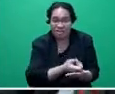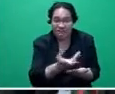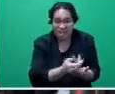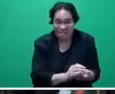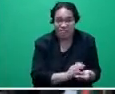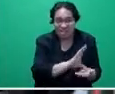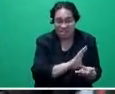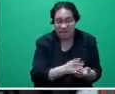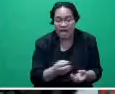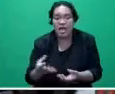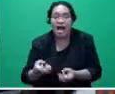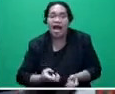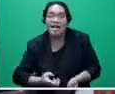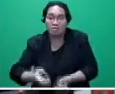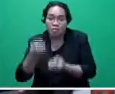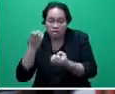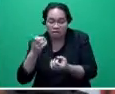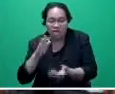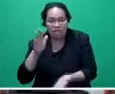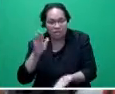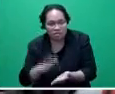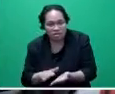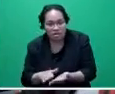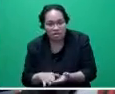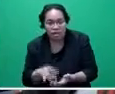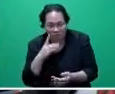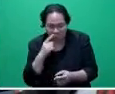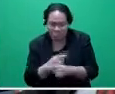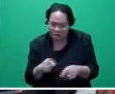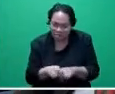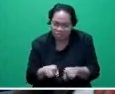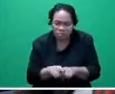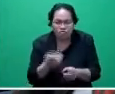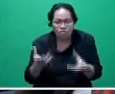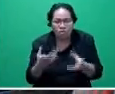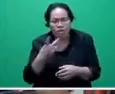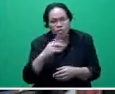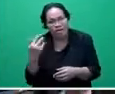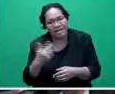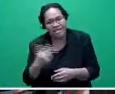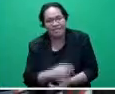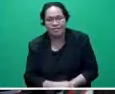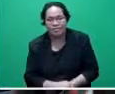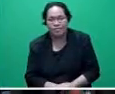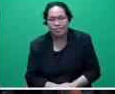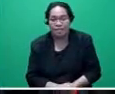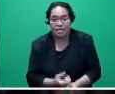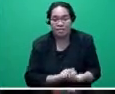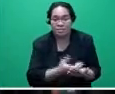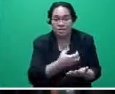revenue decreases in millions, as outlined earlier, except in 2018. Now that the expenditure is decreased